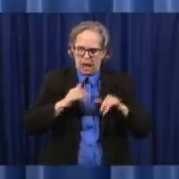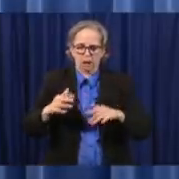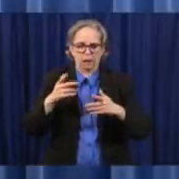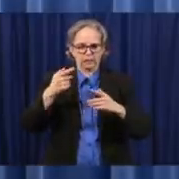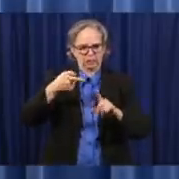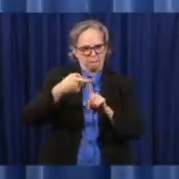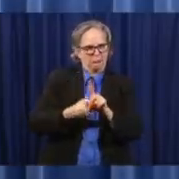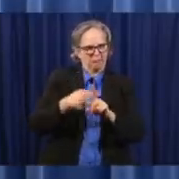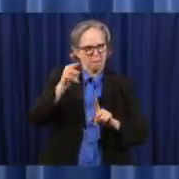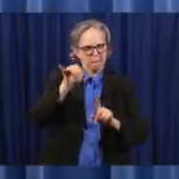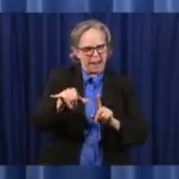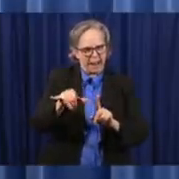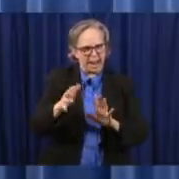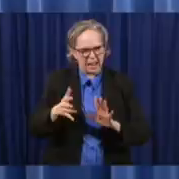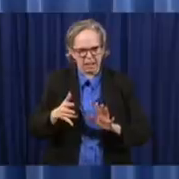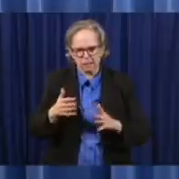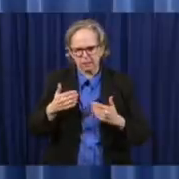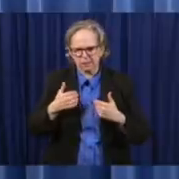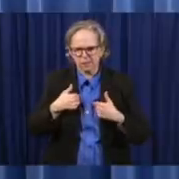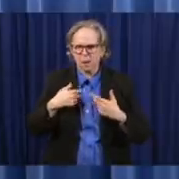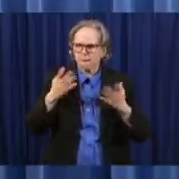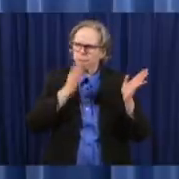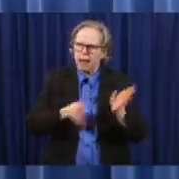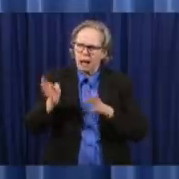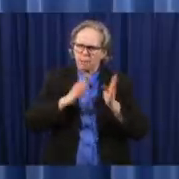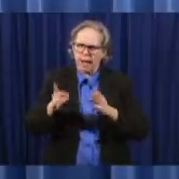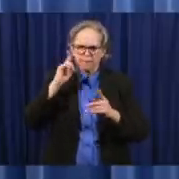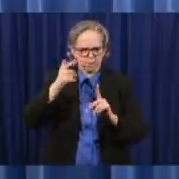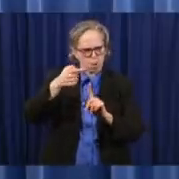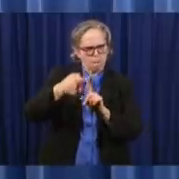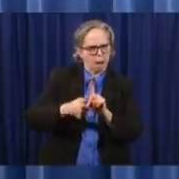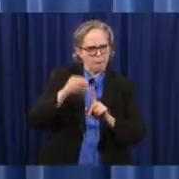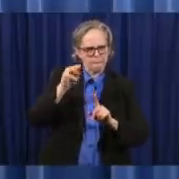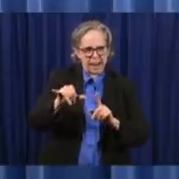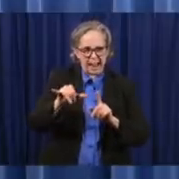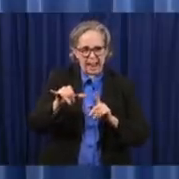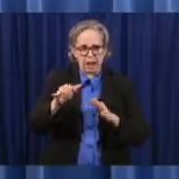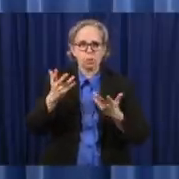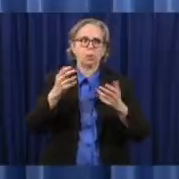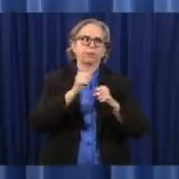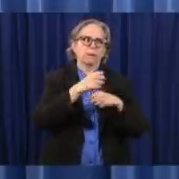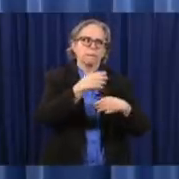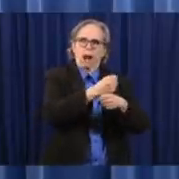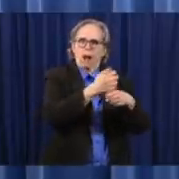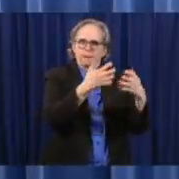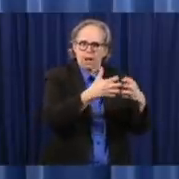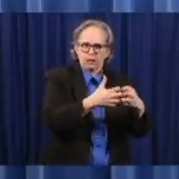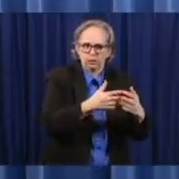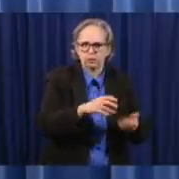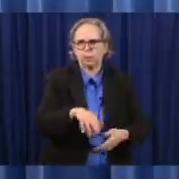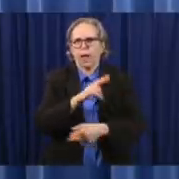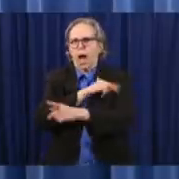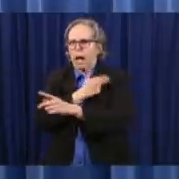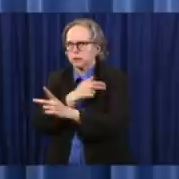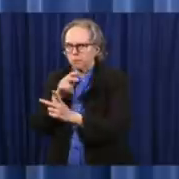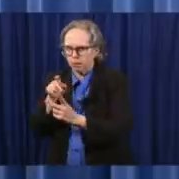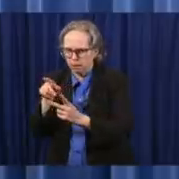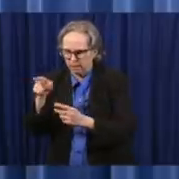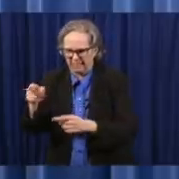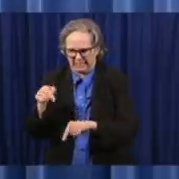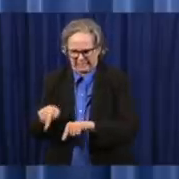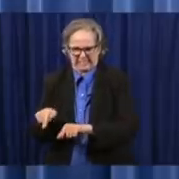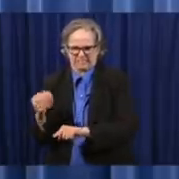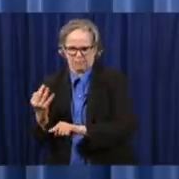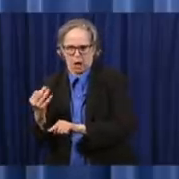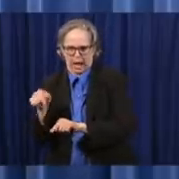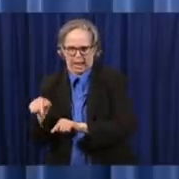going, with manufacturing. We're going to the hospitals on Friday. On the 12th